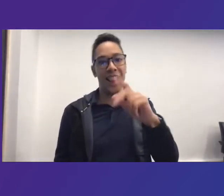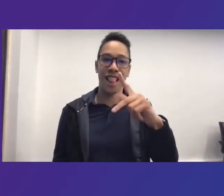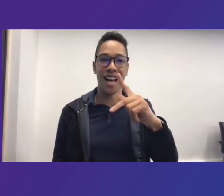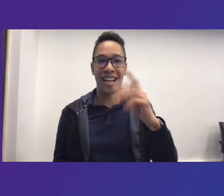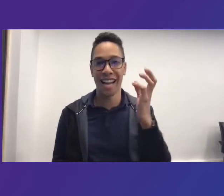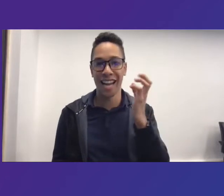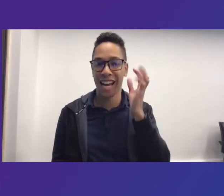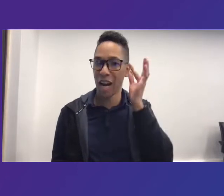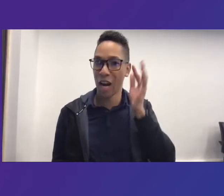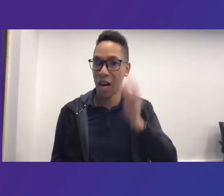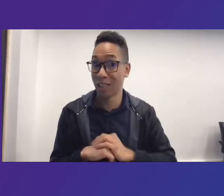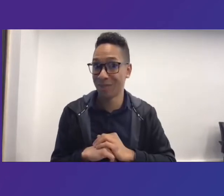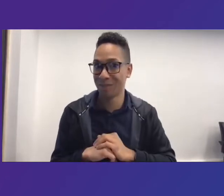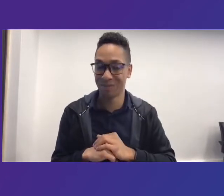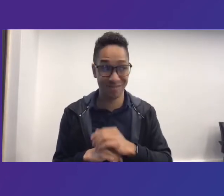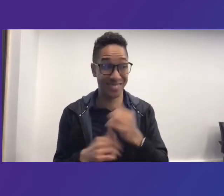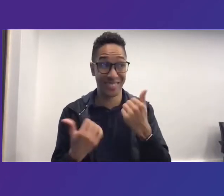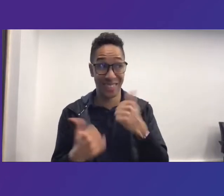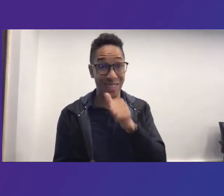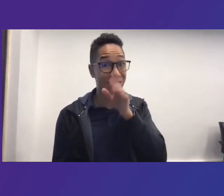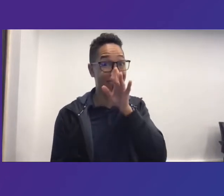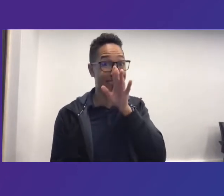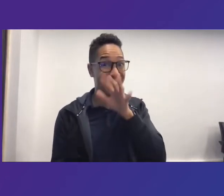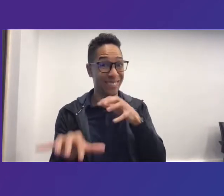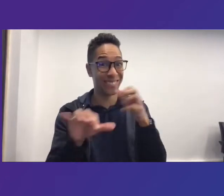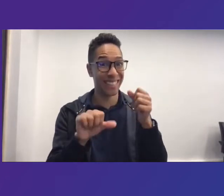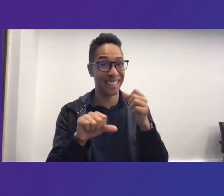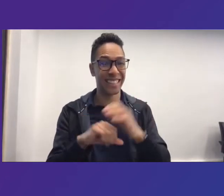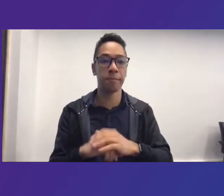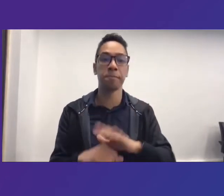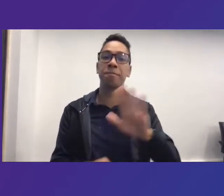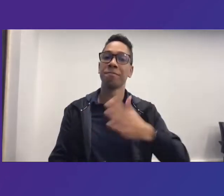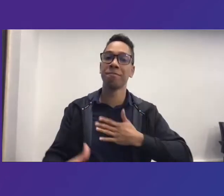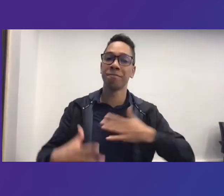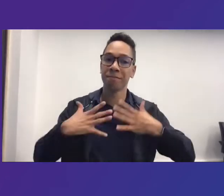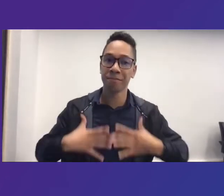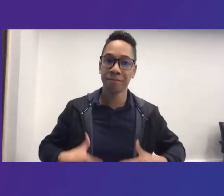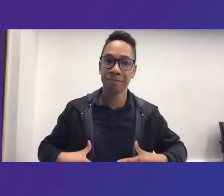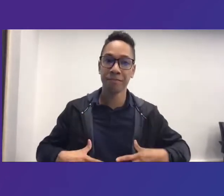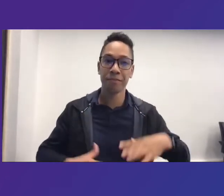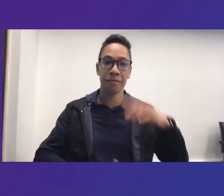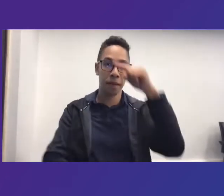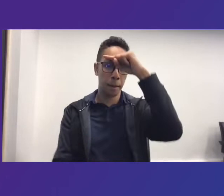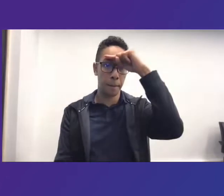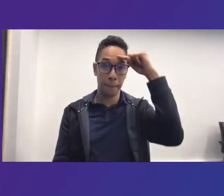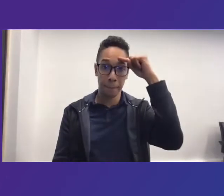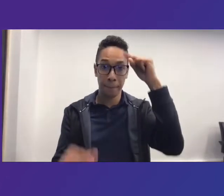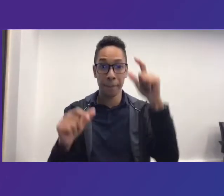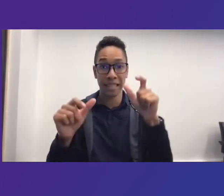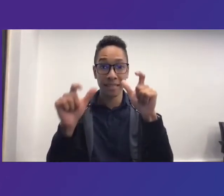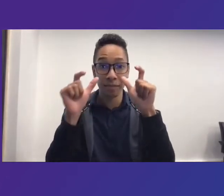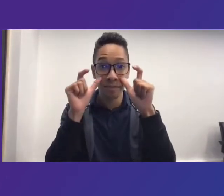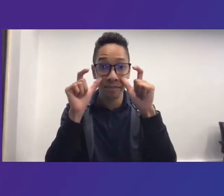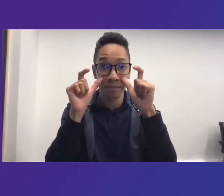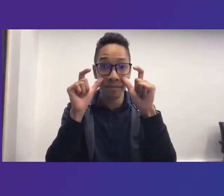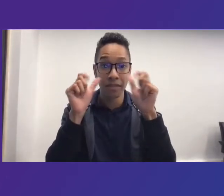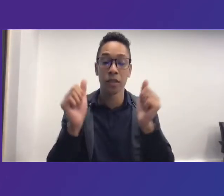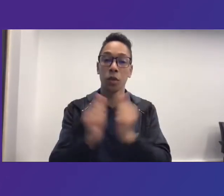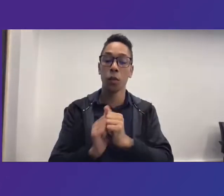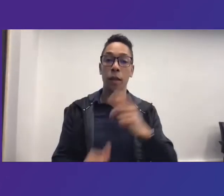Say that first. I am wearing black eyeglasses, a pale